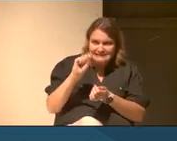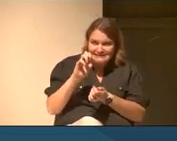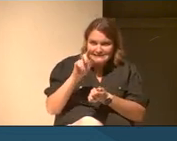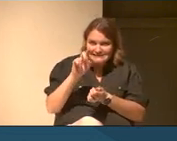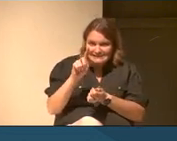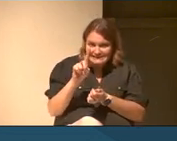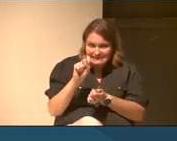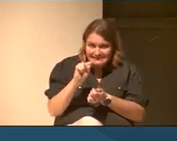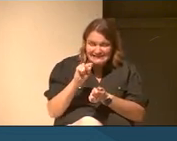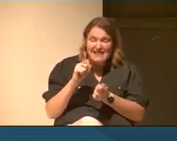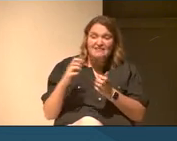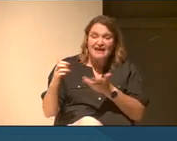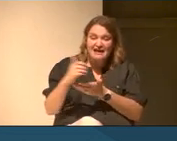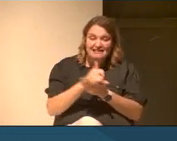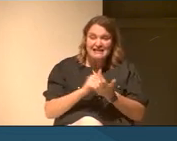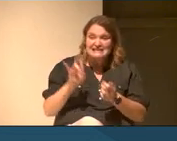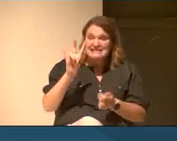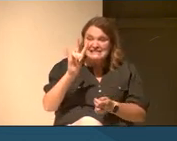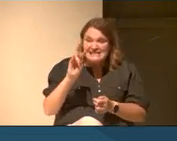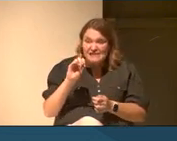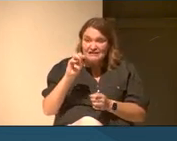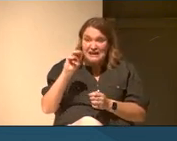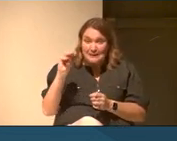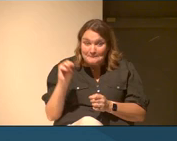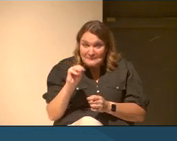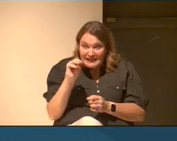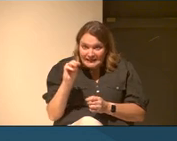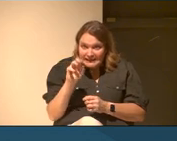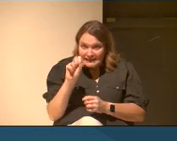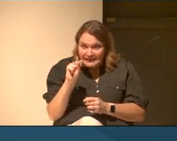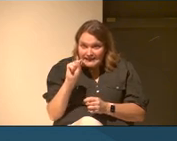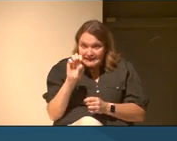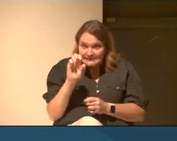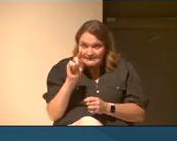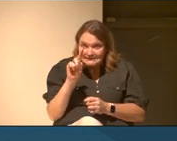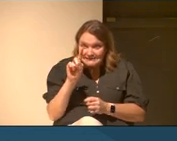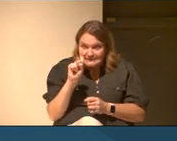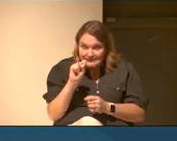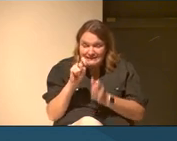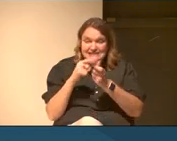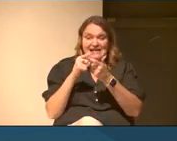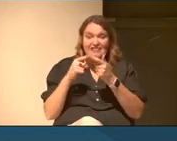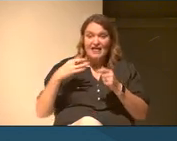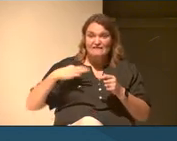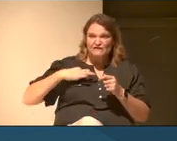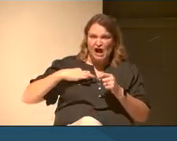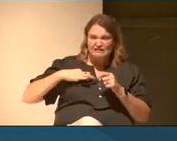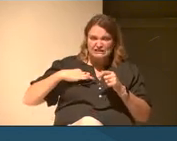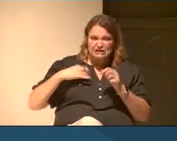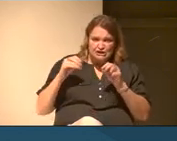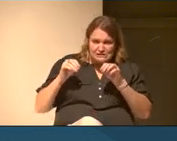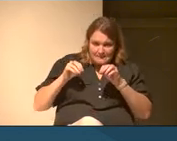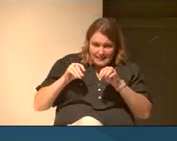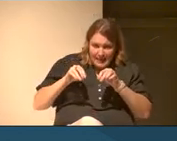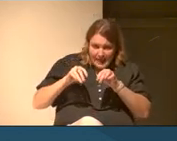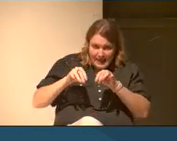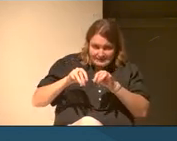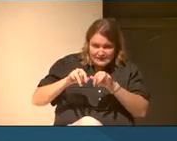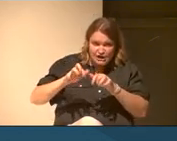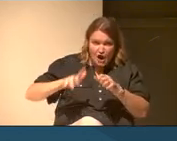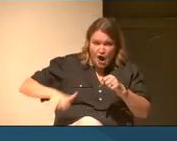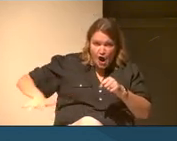million seagrass seeds, and they and an army of volunteers planted them on the Virginia coast, and they've